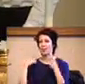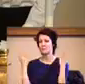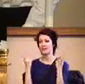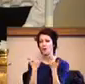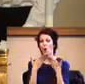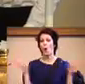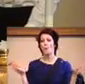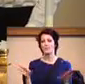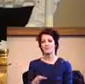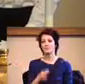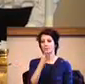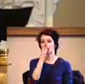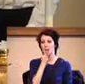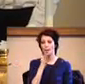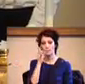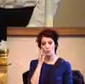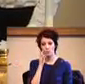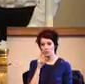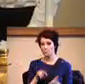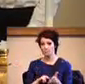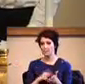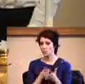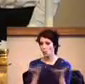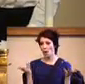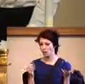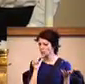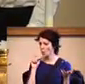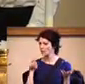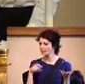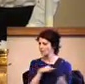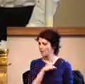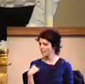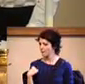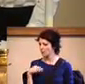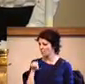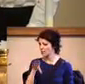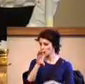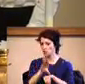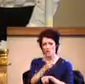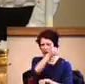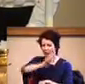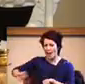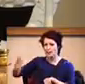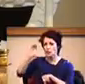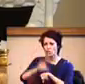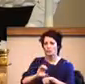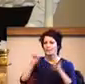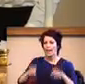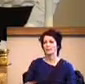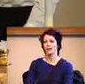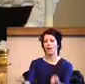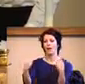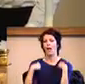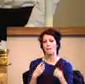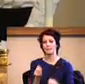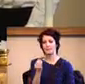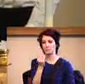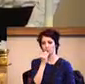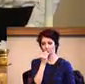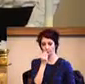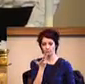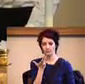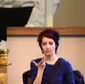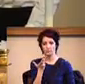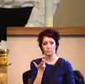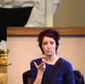communion that means you need not be a member of this church or of any church to come forward and partake of this meal we simply ask that